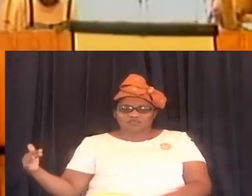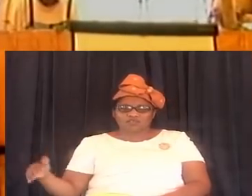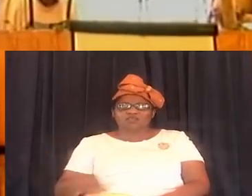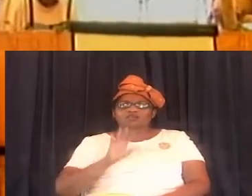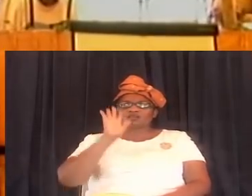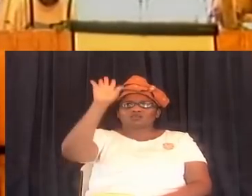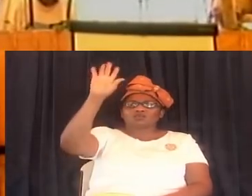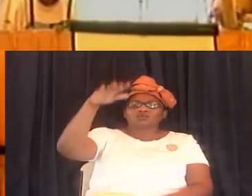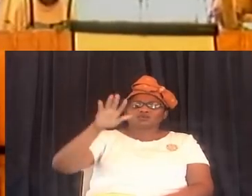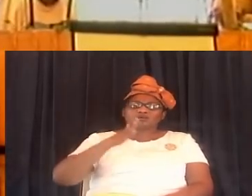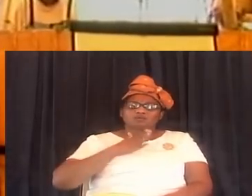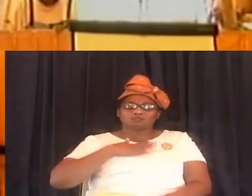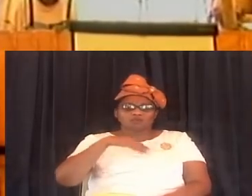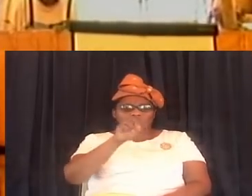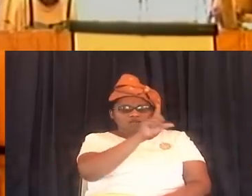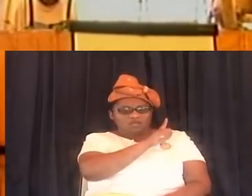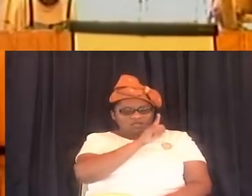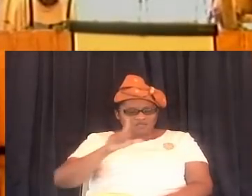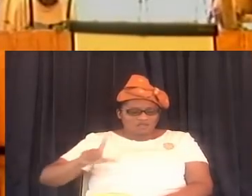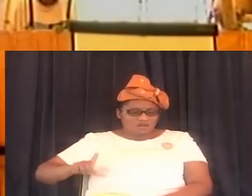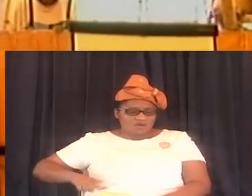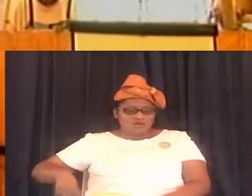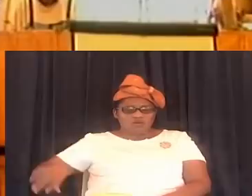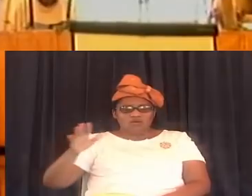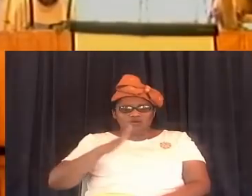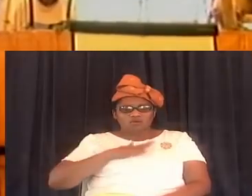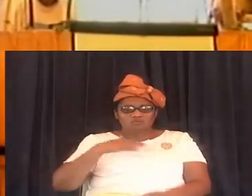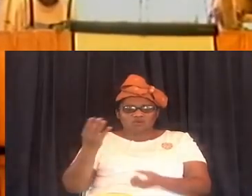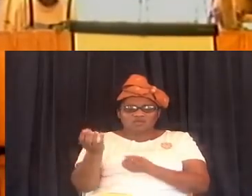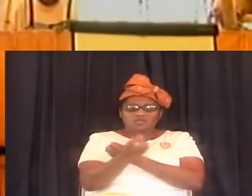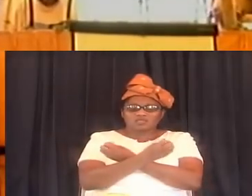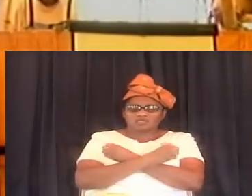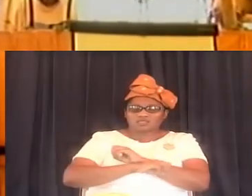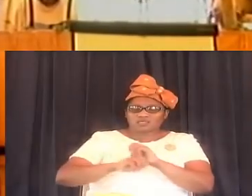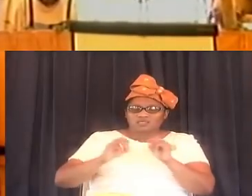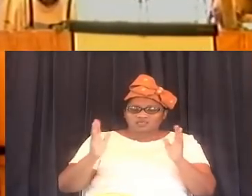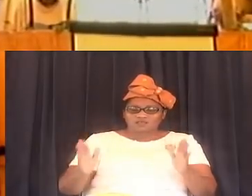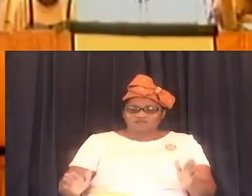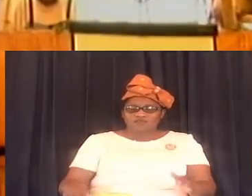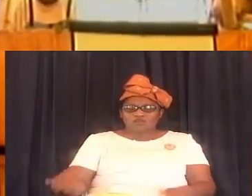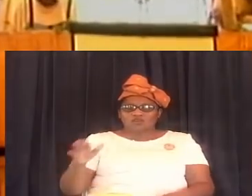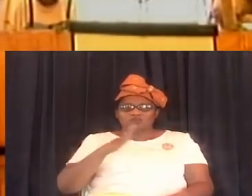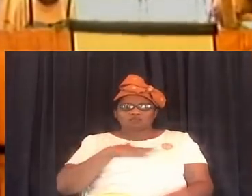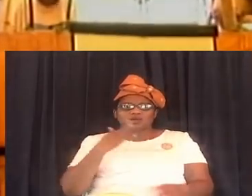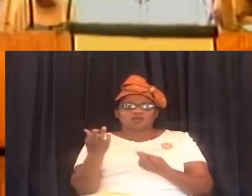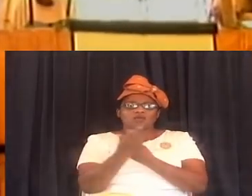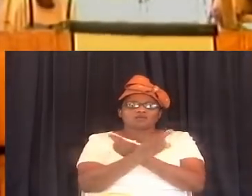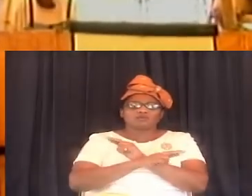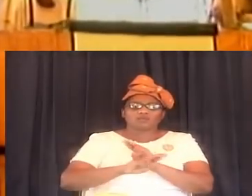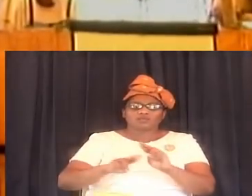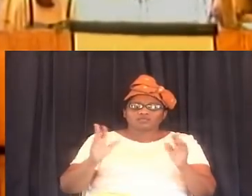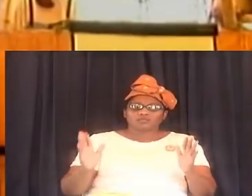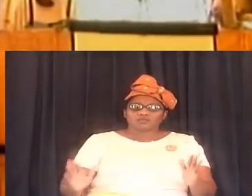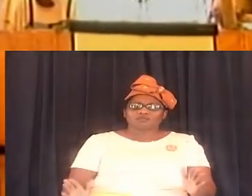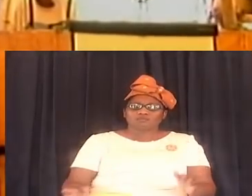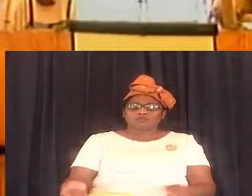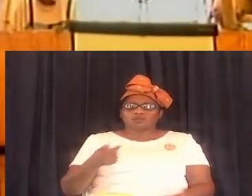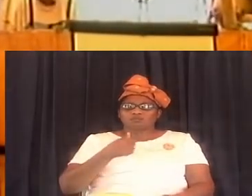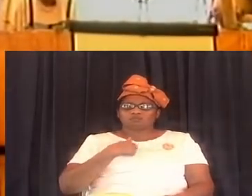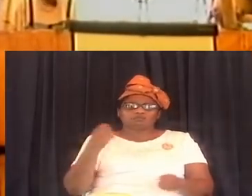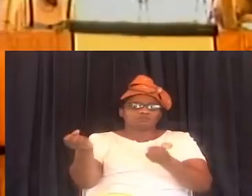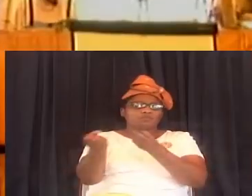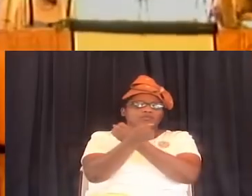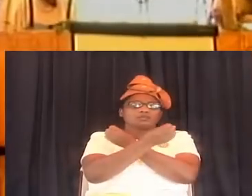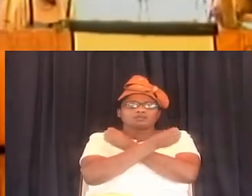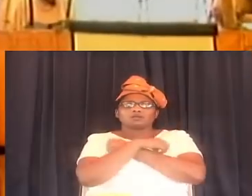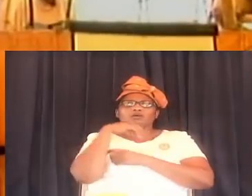Lord. You're my Savior. You're my Redeemer. I love you, my Father. I